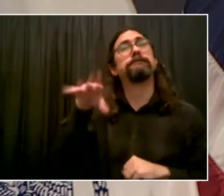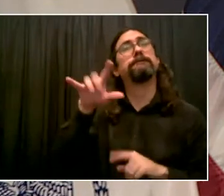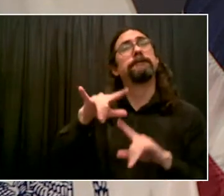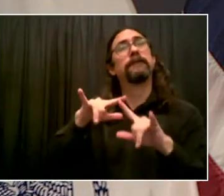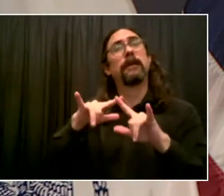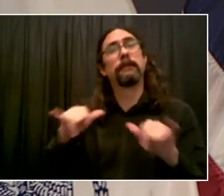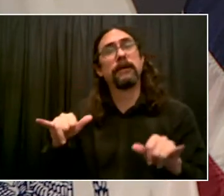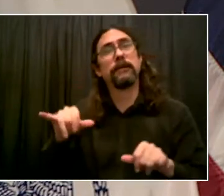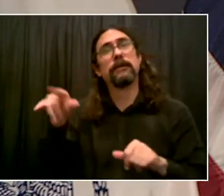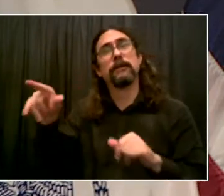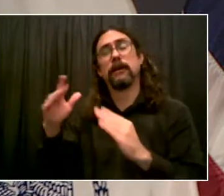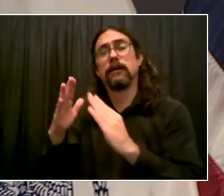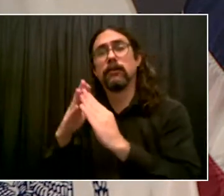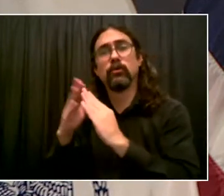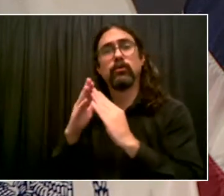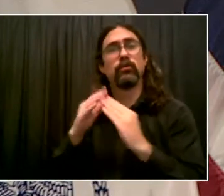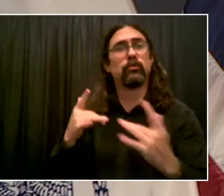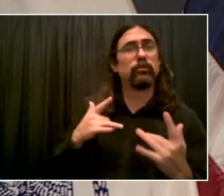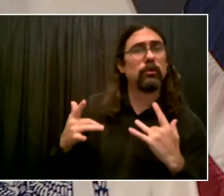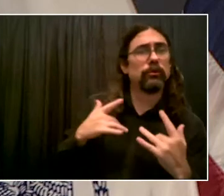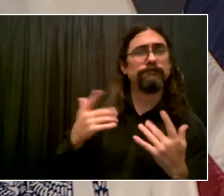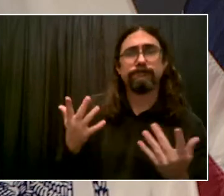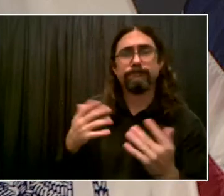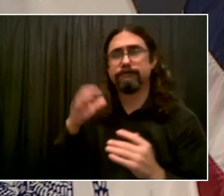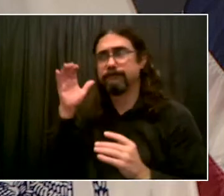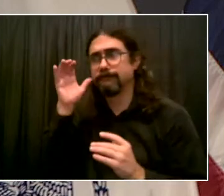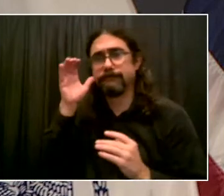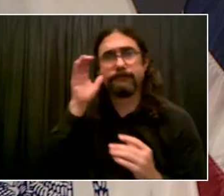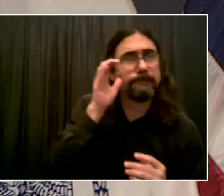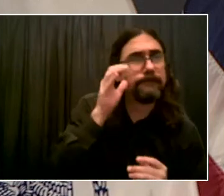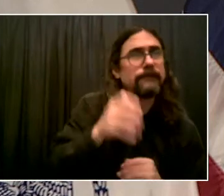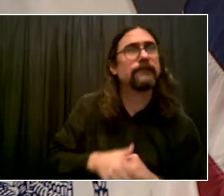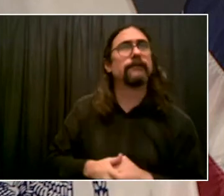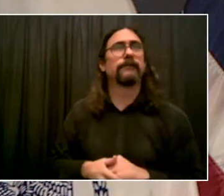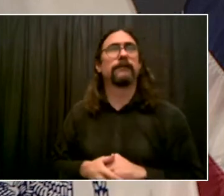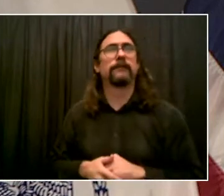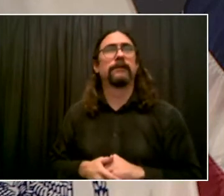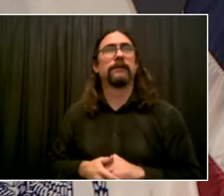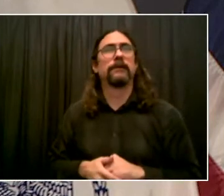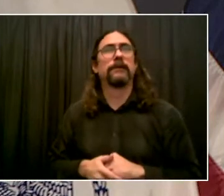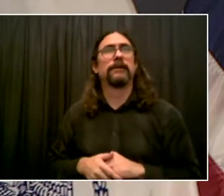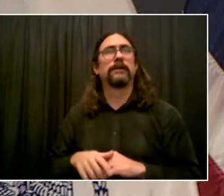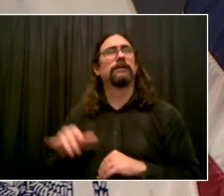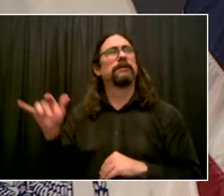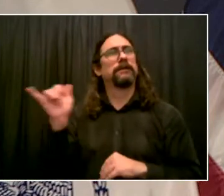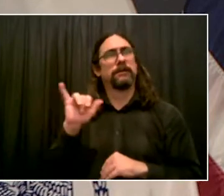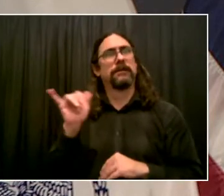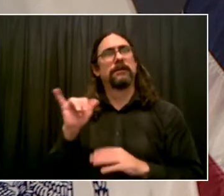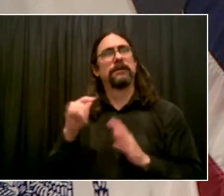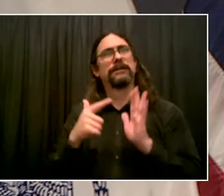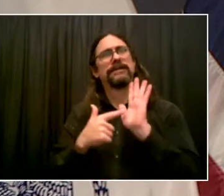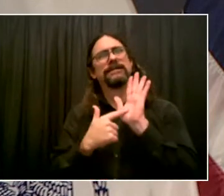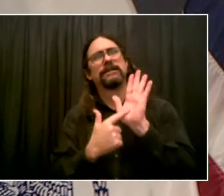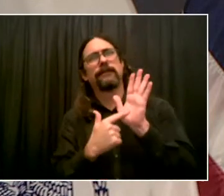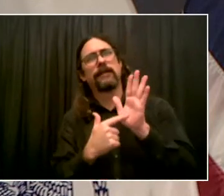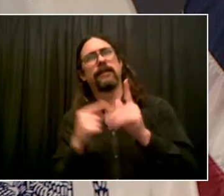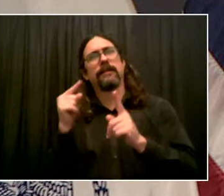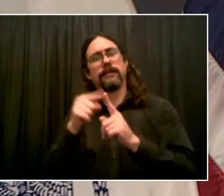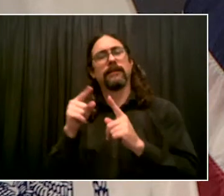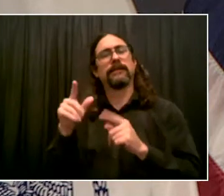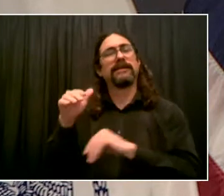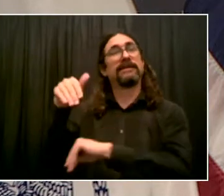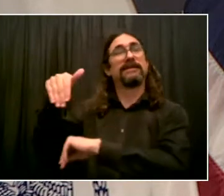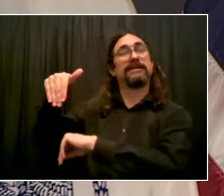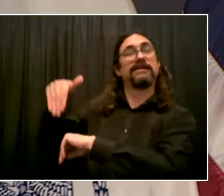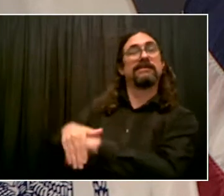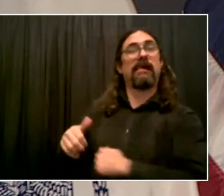bar, whatever it might be, figuring out how to adjust and make it right with the community. So for example, the sidewalk space is a great